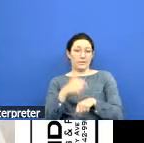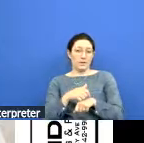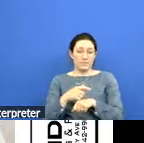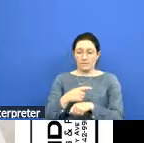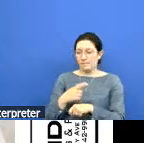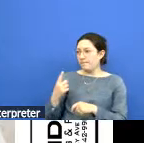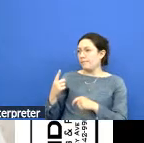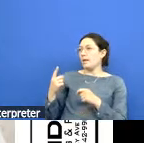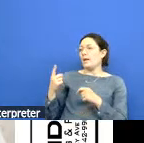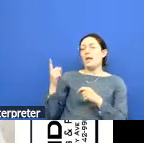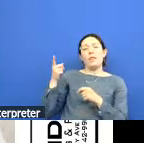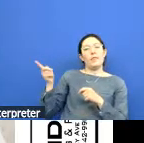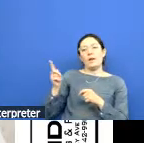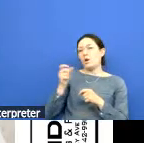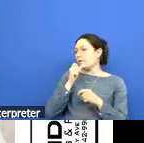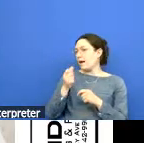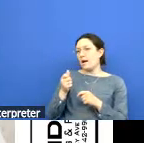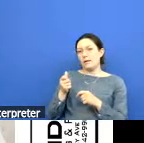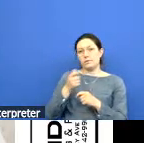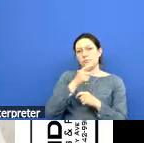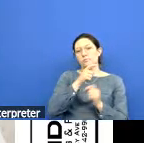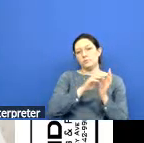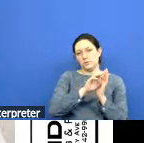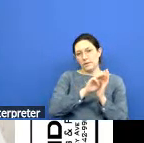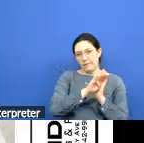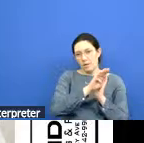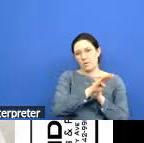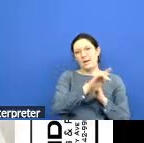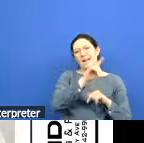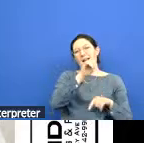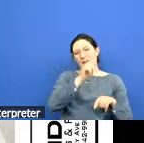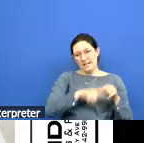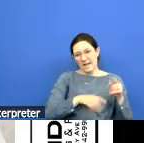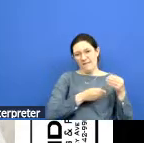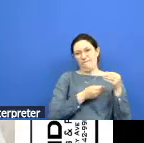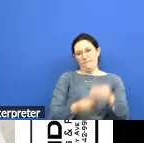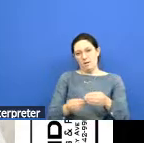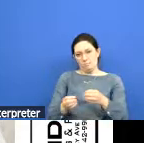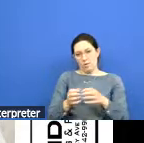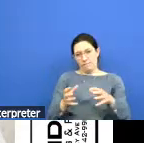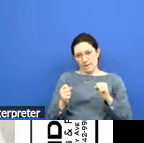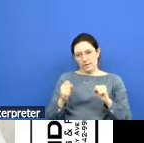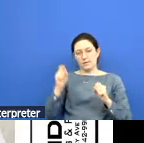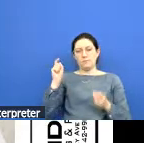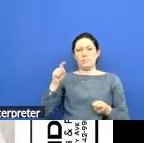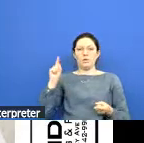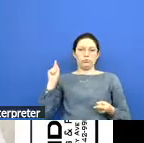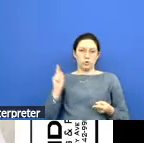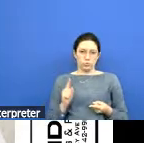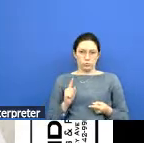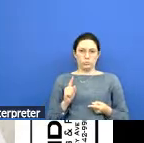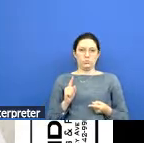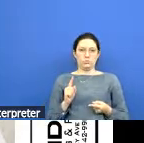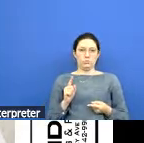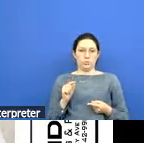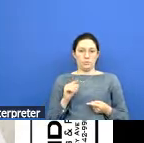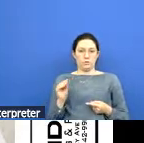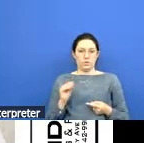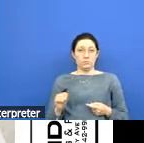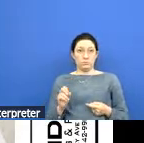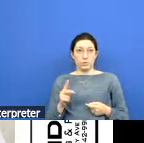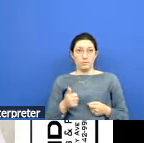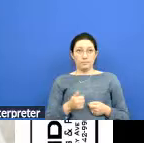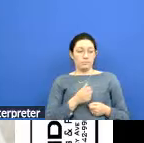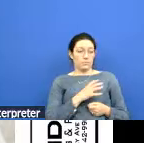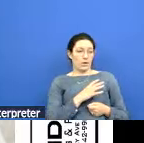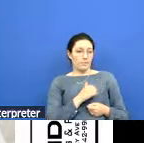put water in at a faster rate than existing. They must reduce the rate at which it goes into the creek by 20%. Okay?